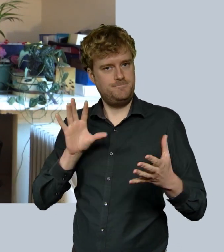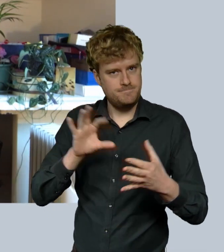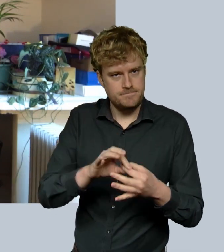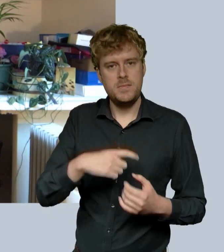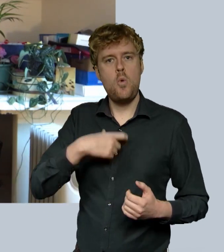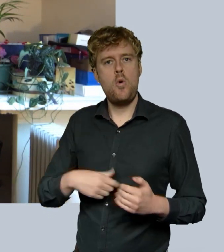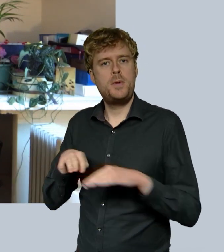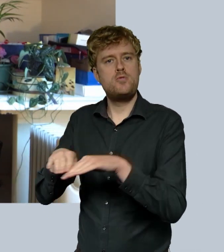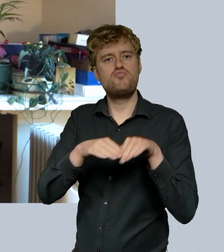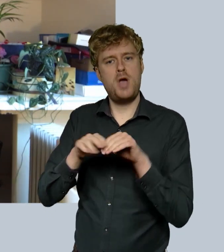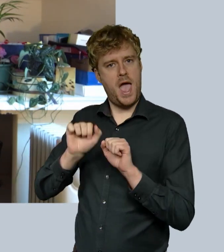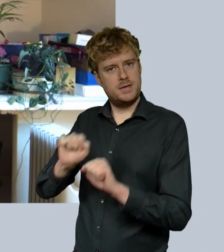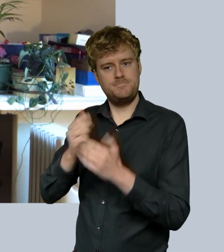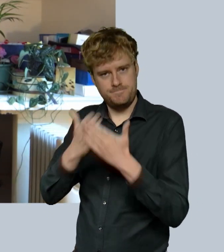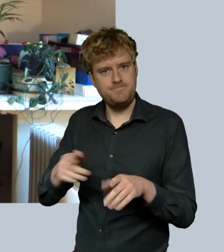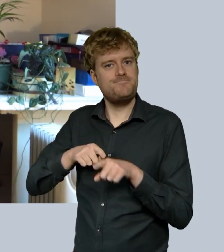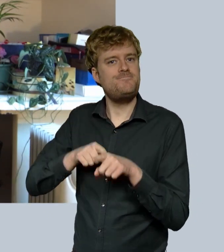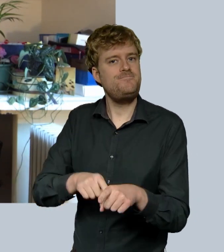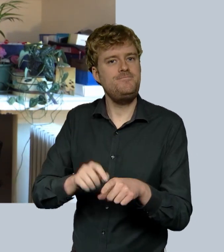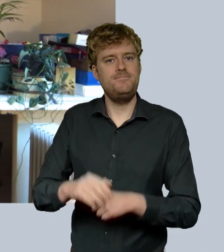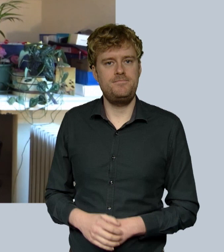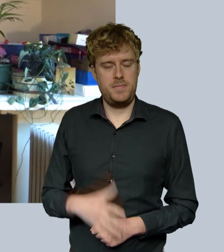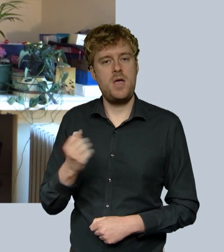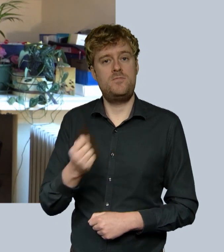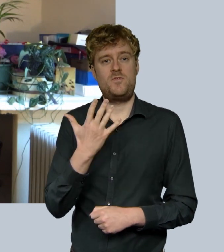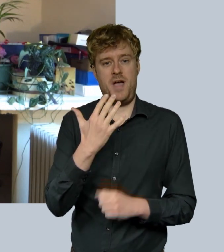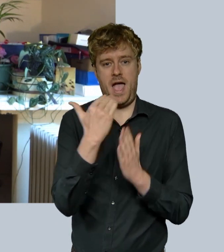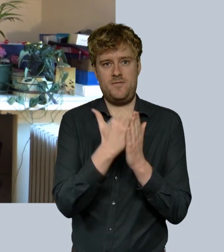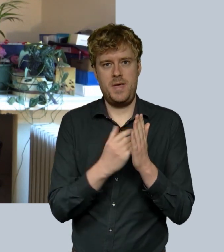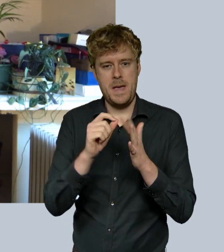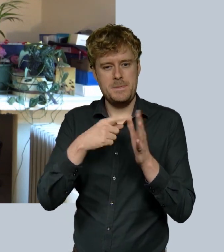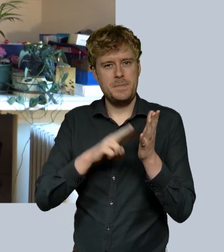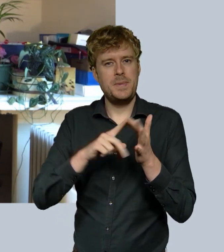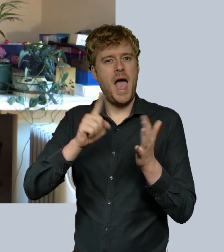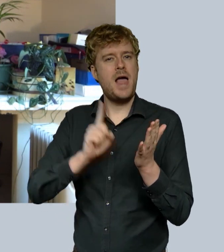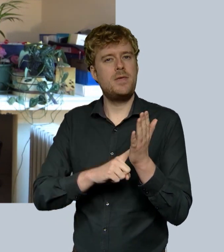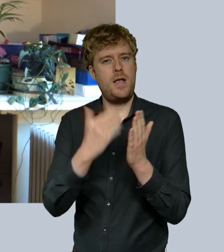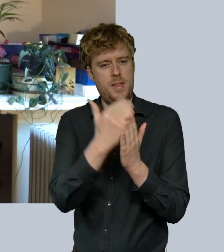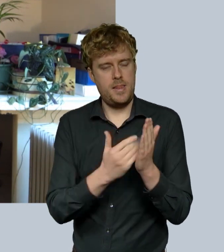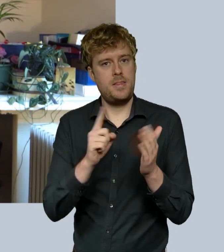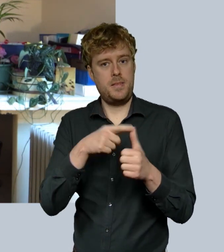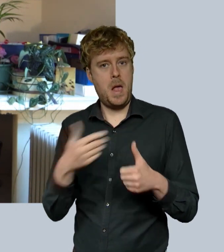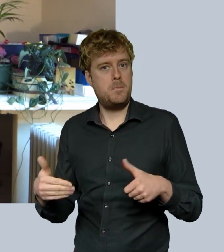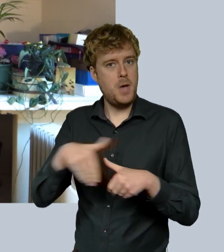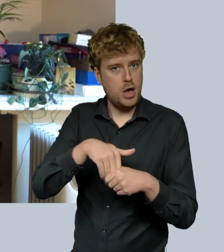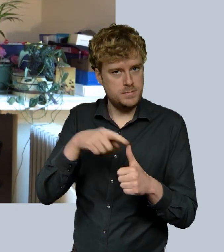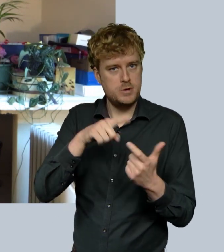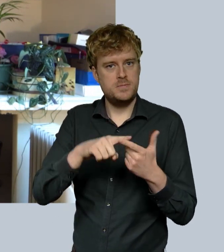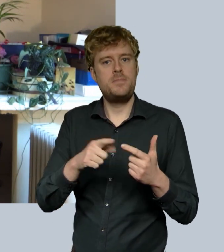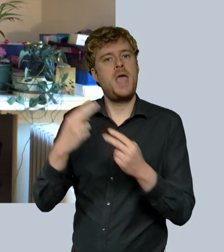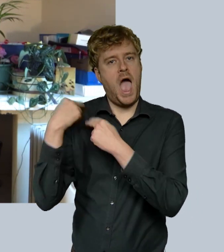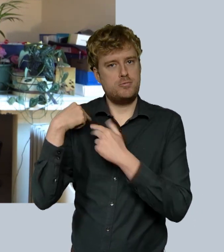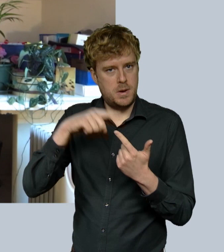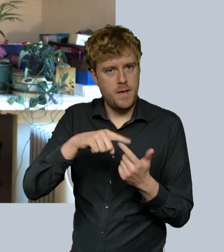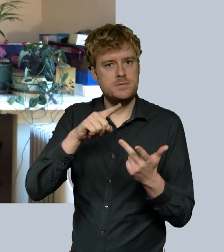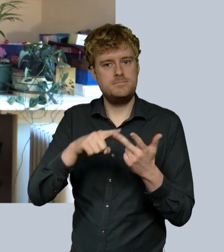by the 5-point panel principles, which are participation, accountability, non-discrimination and equality,